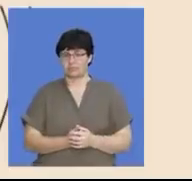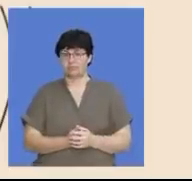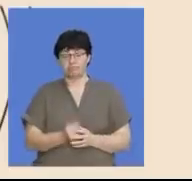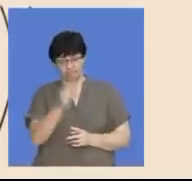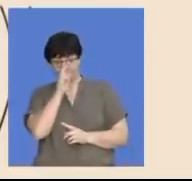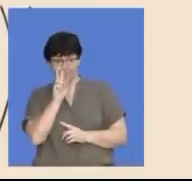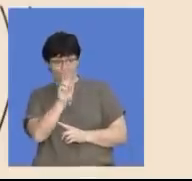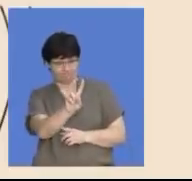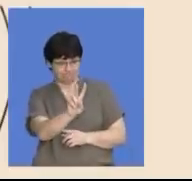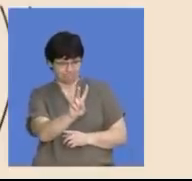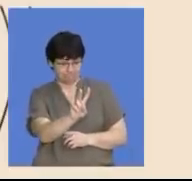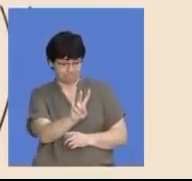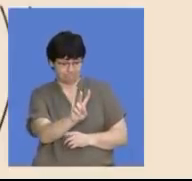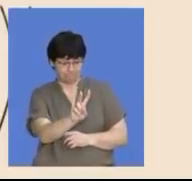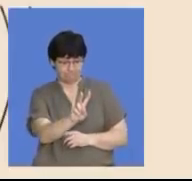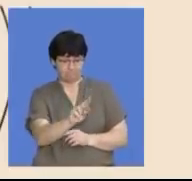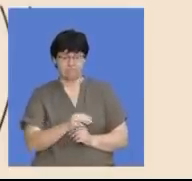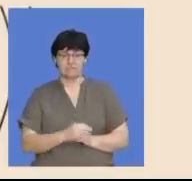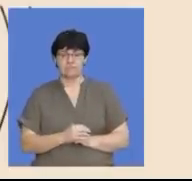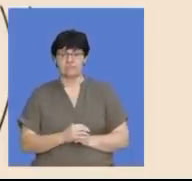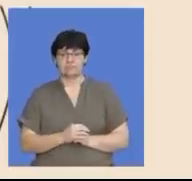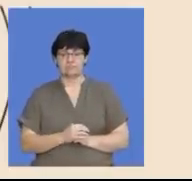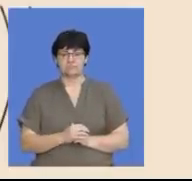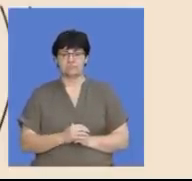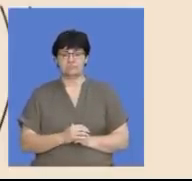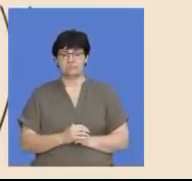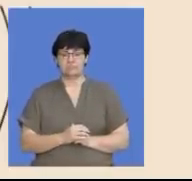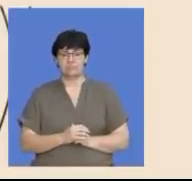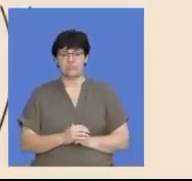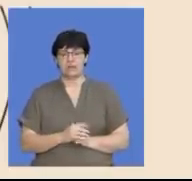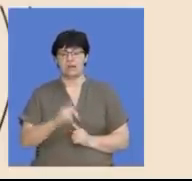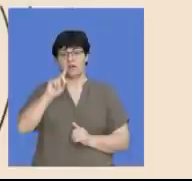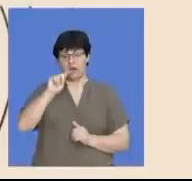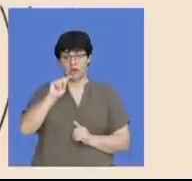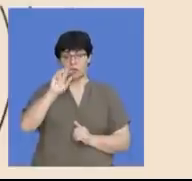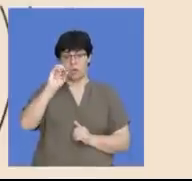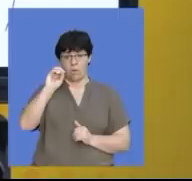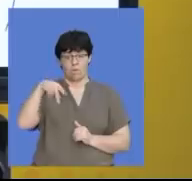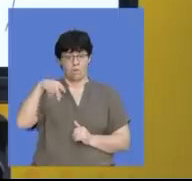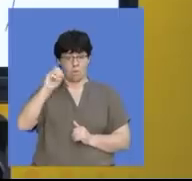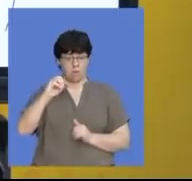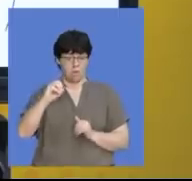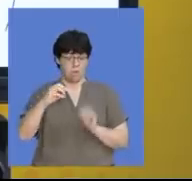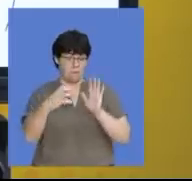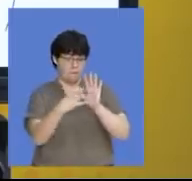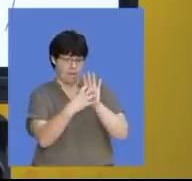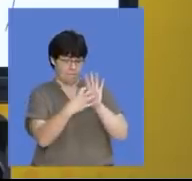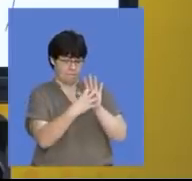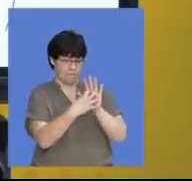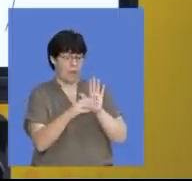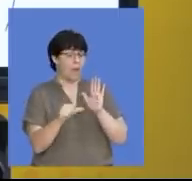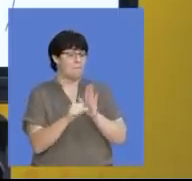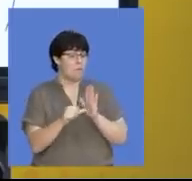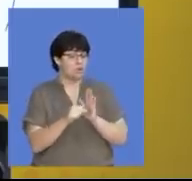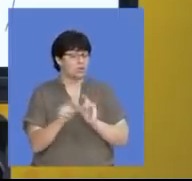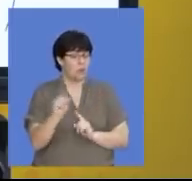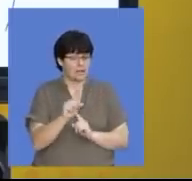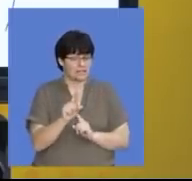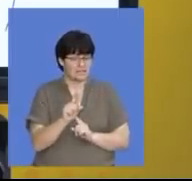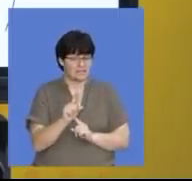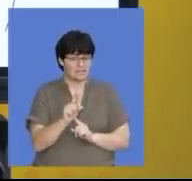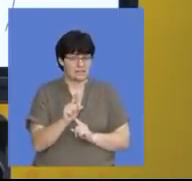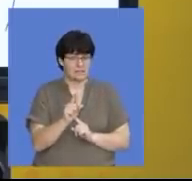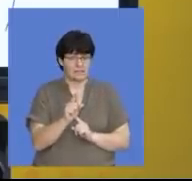the following. When we're looking at topographic maps, what is key is the